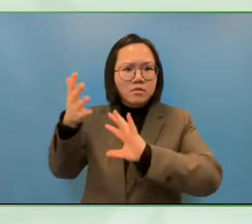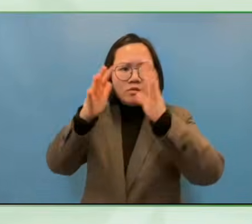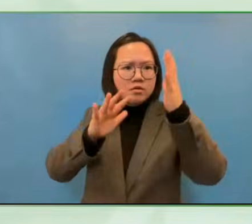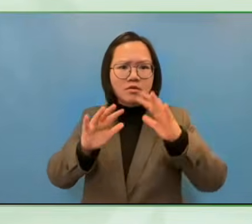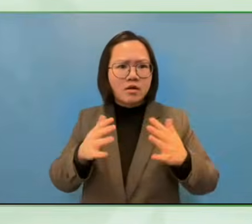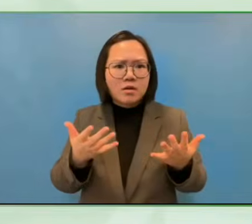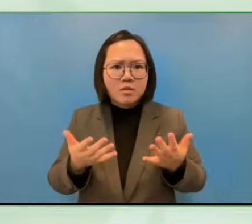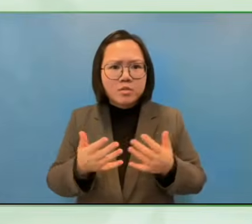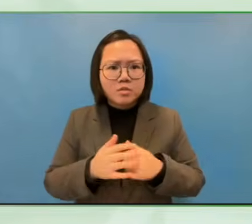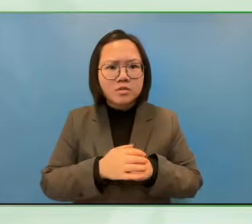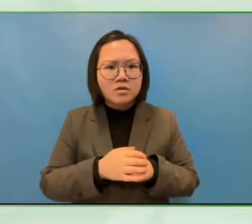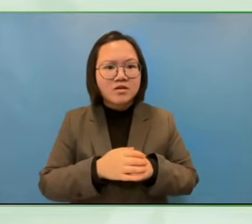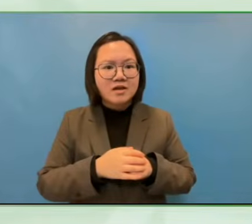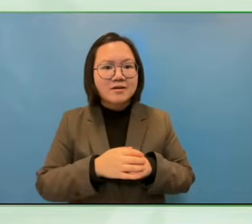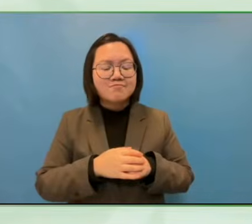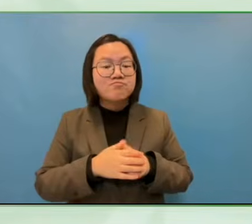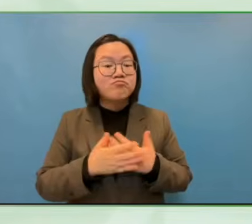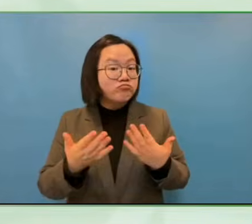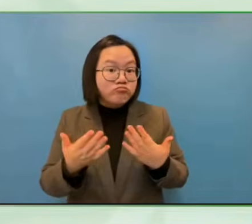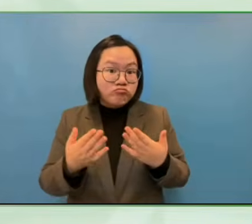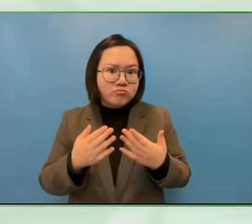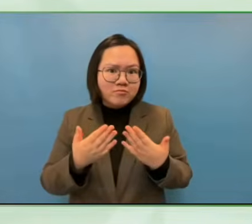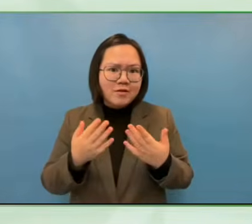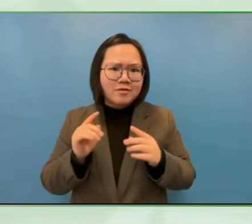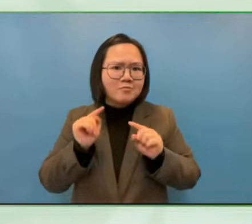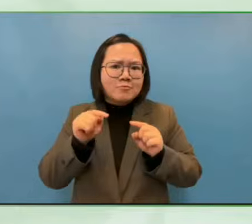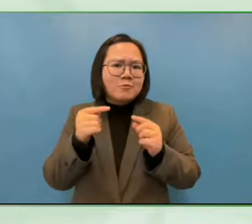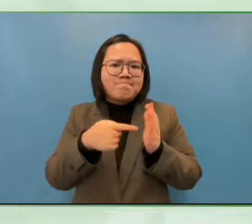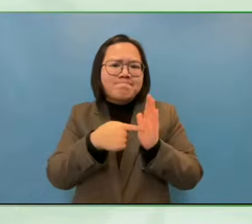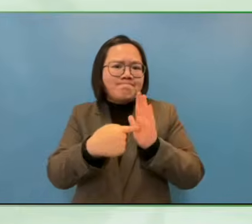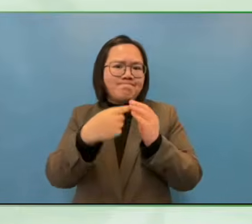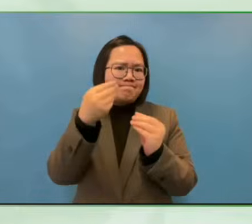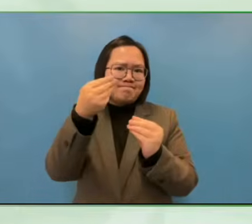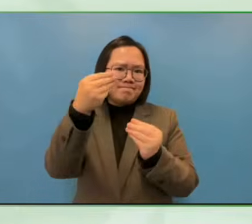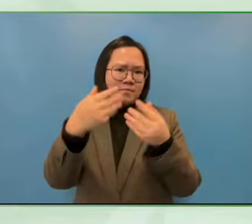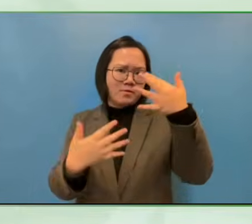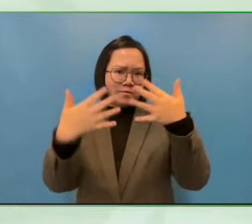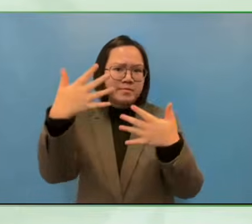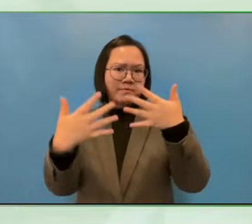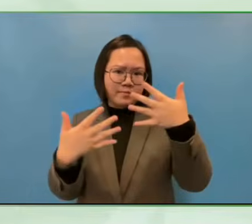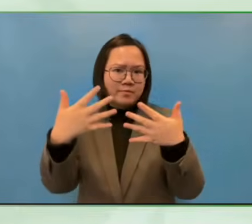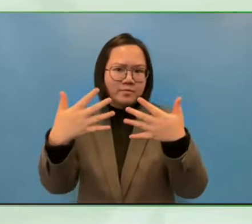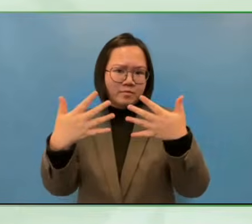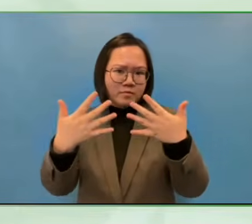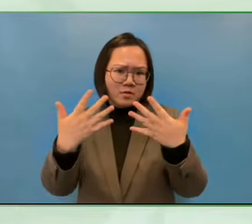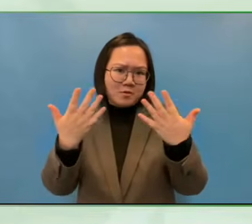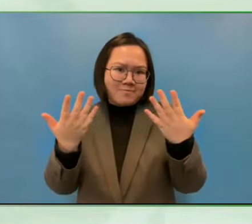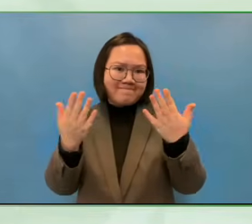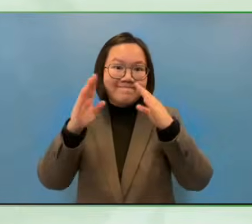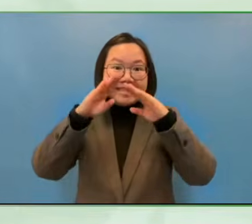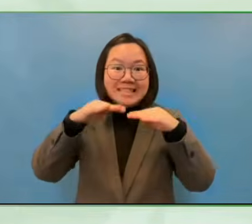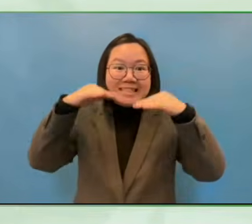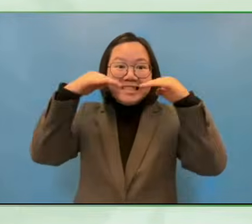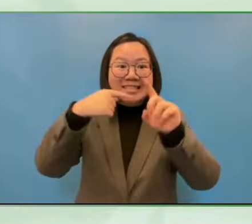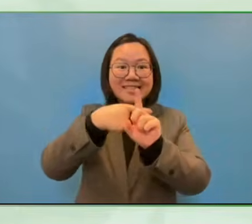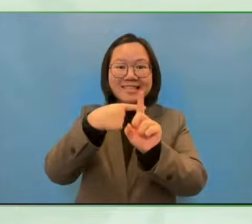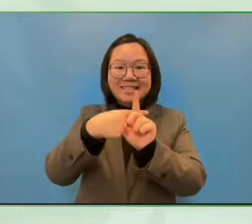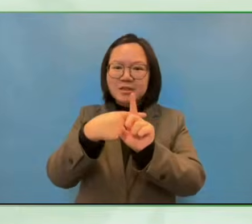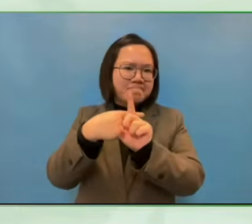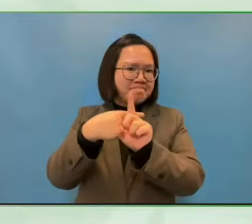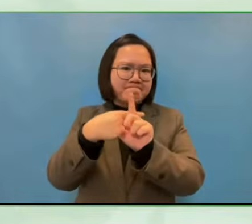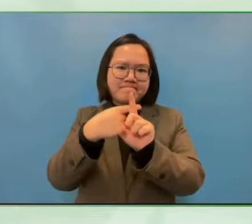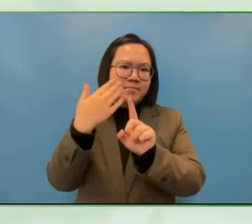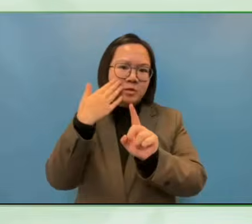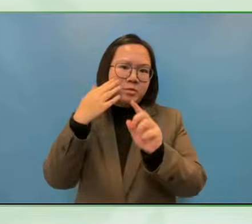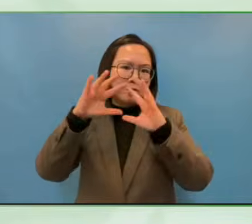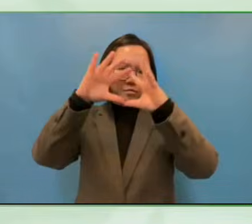contributed the least towards climate change and yet are in many ways affected the most. The mortality rate among persons with